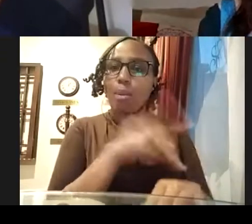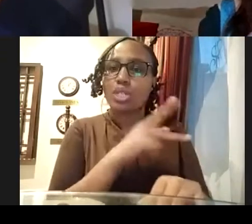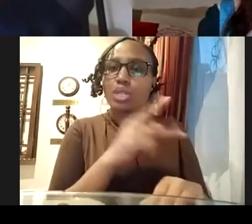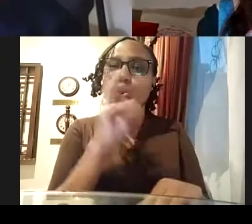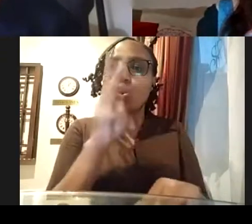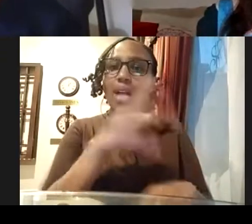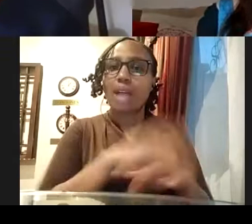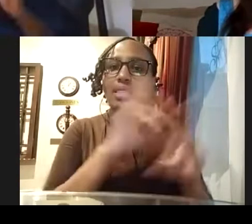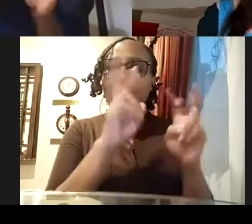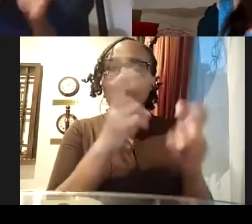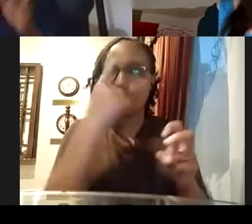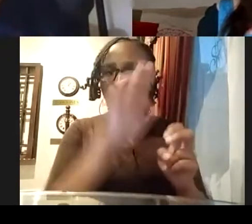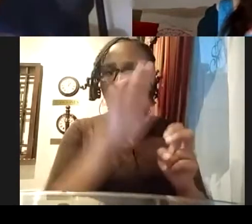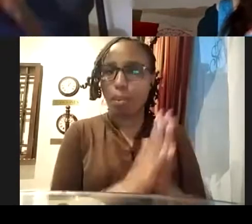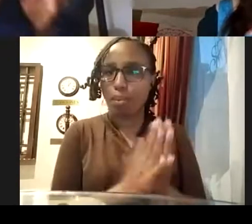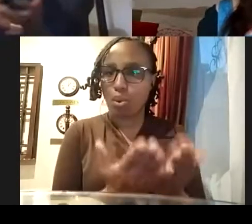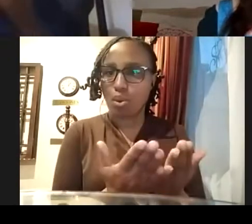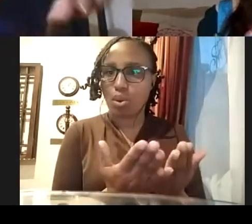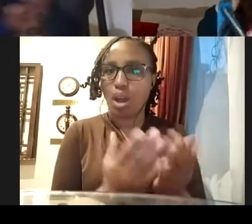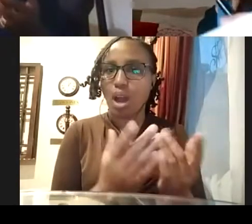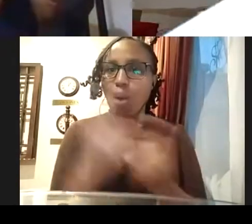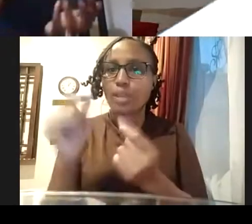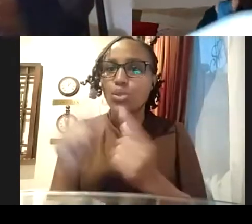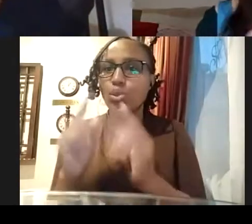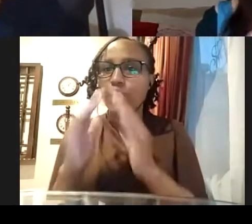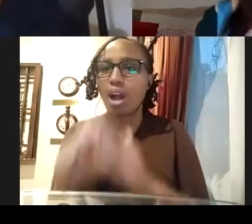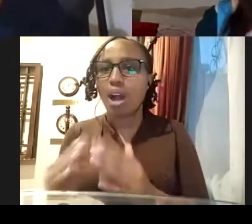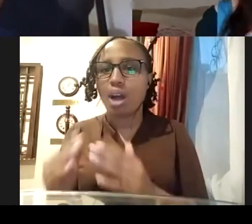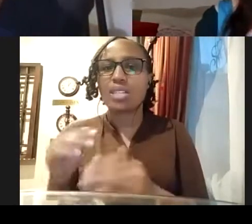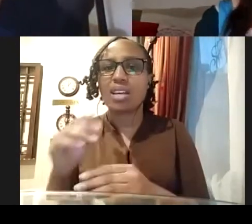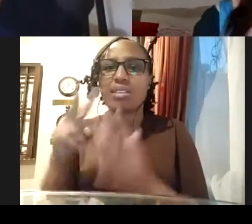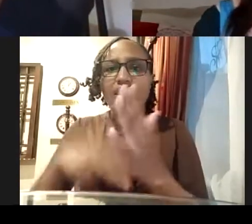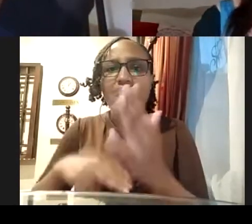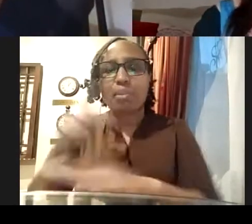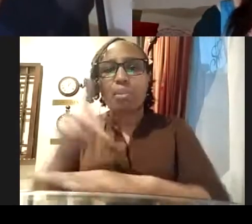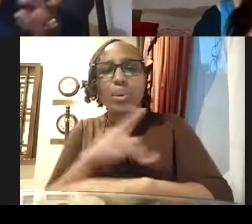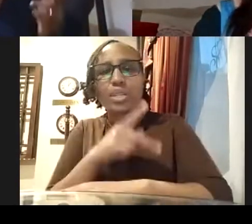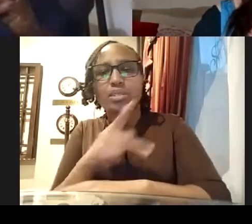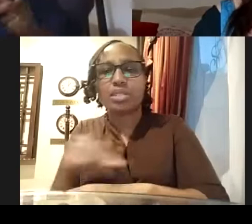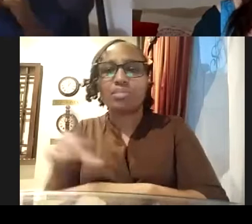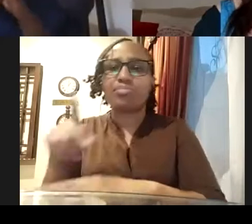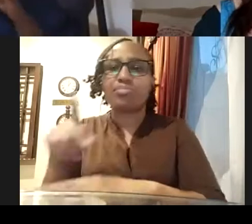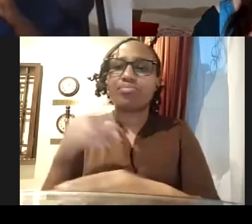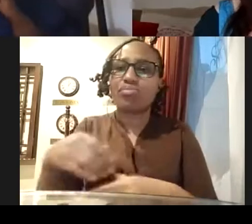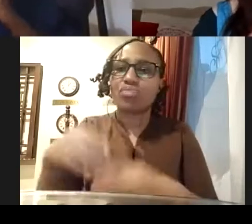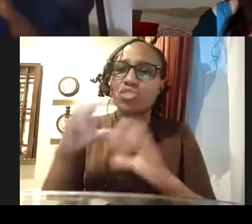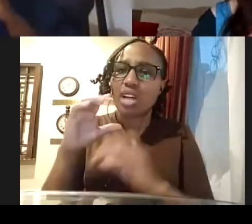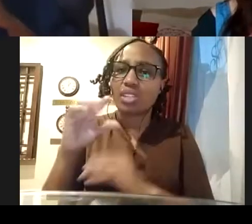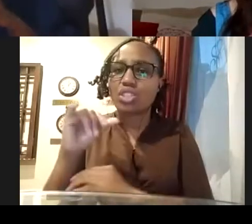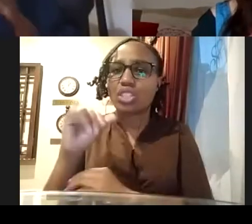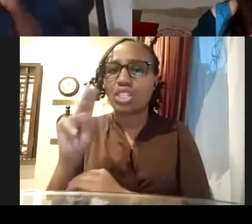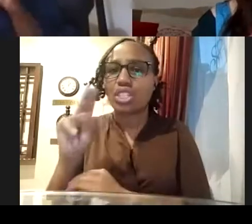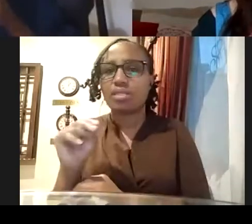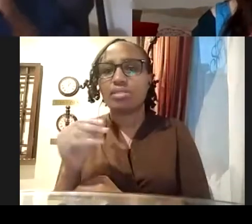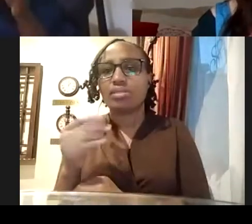book. I went over to her house, and we just kind of like read poetry and by her swimming pool and drank gin. And then she read out a line from a